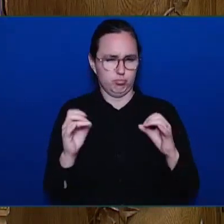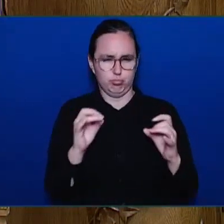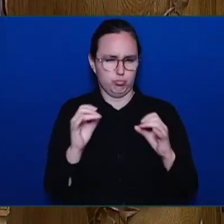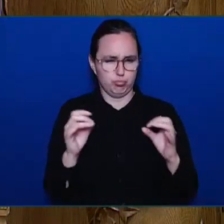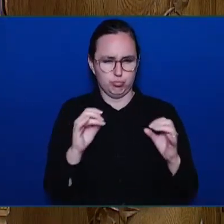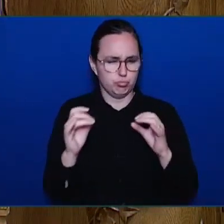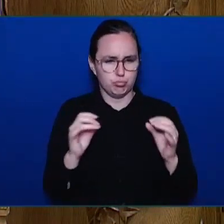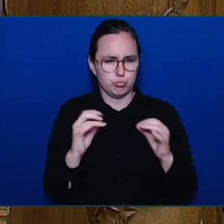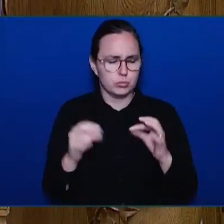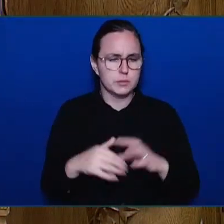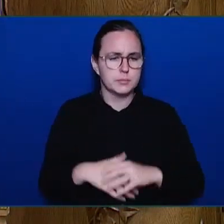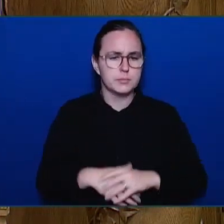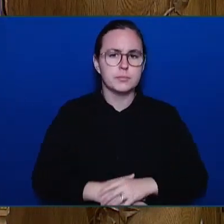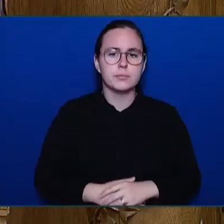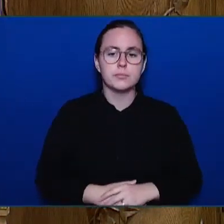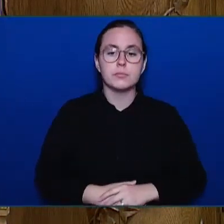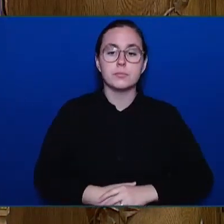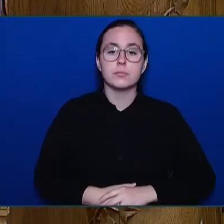Next question.